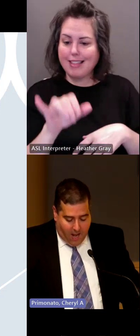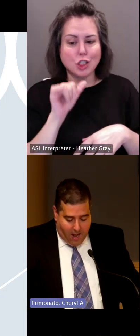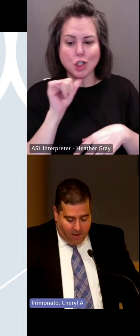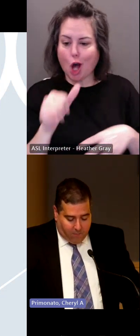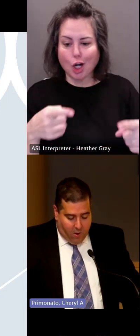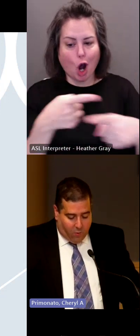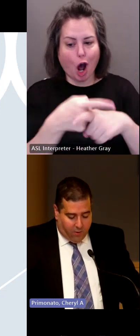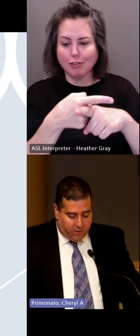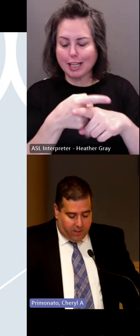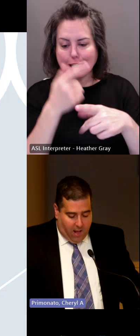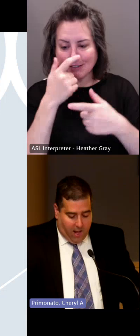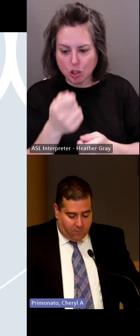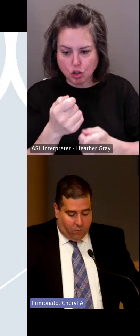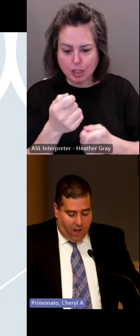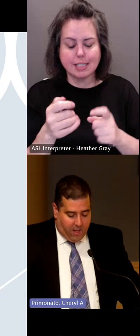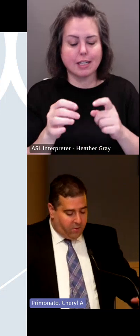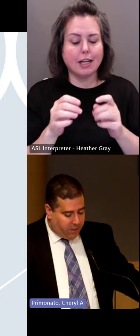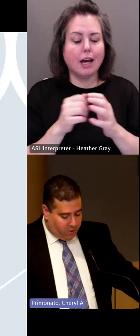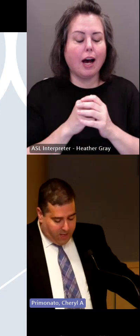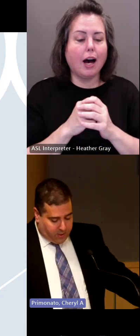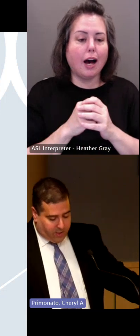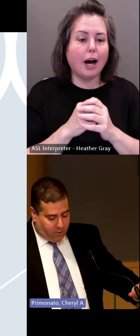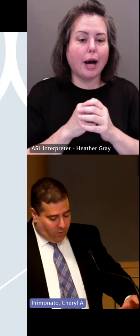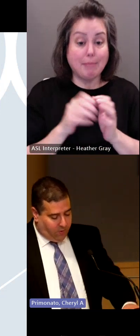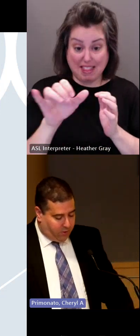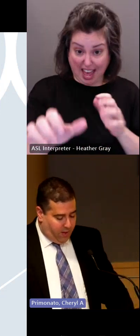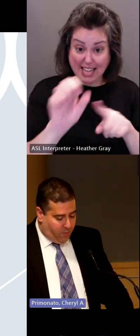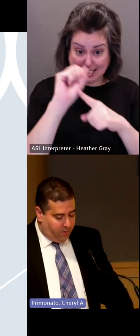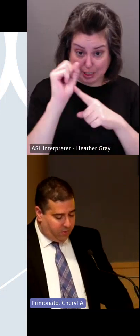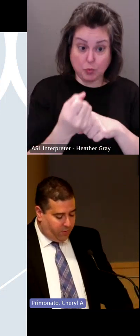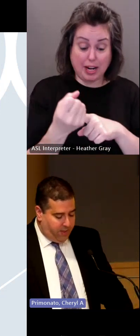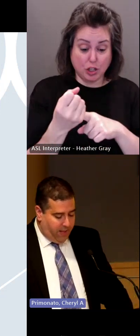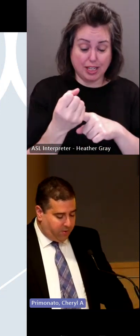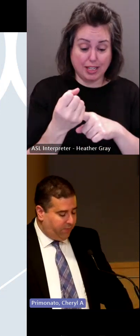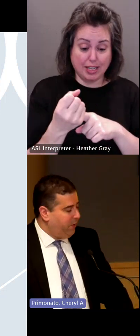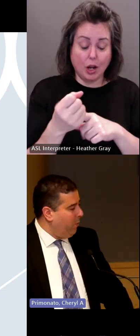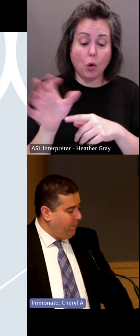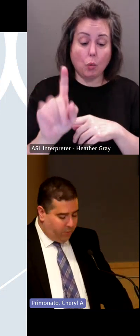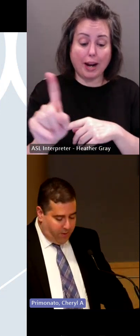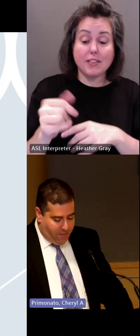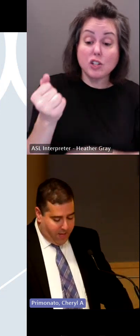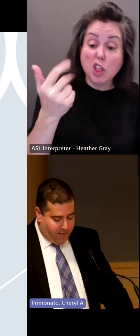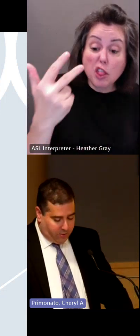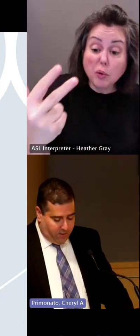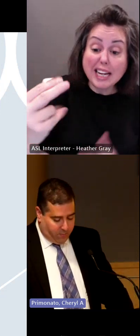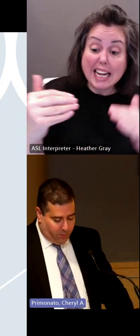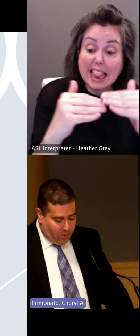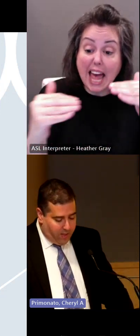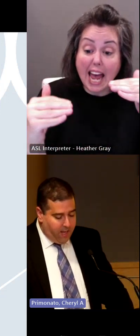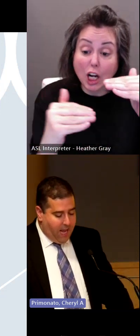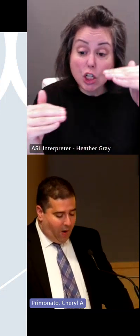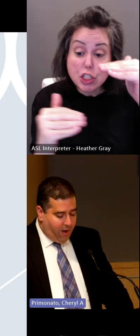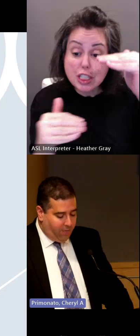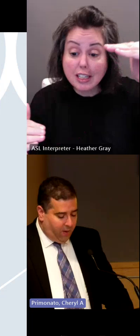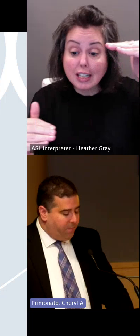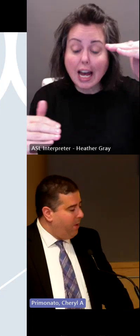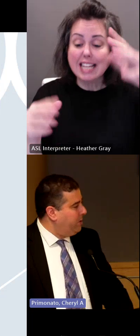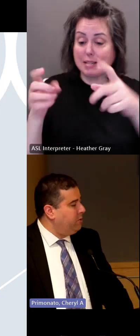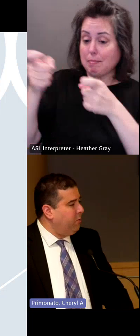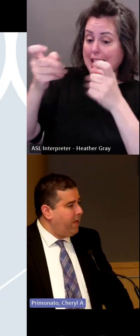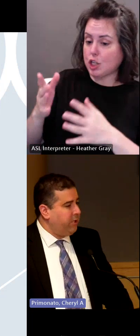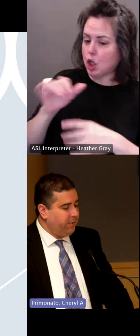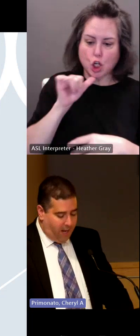interest. Where there's in those situations or where there's 3 layers of authority between that manager and employee.